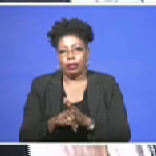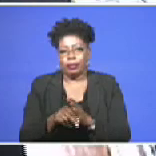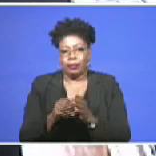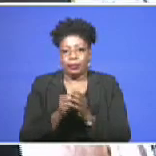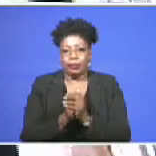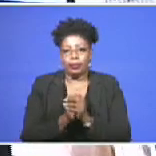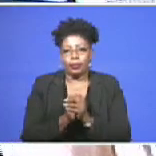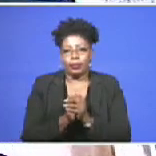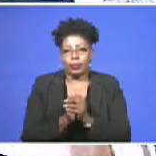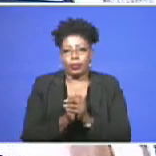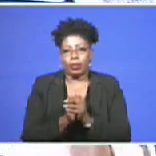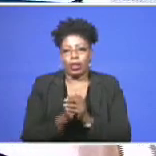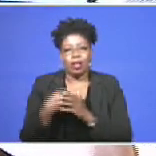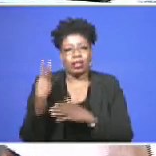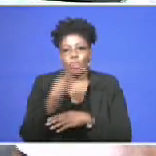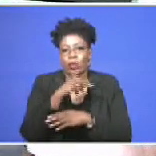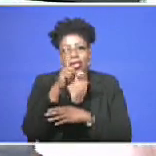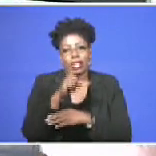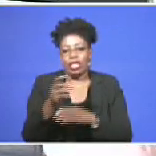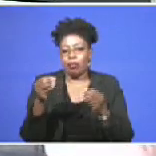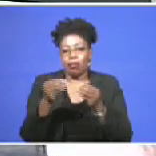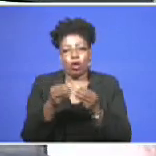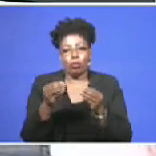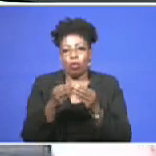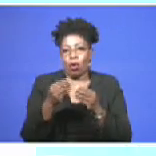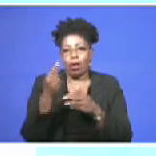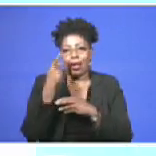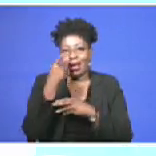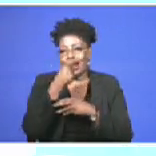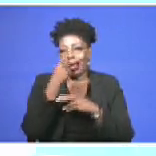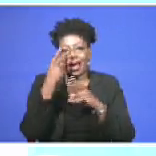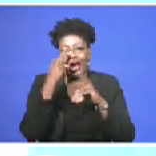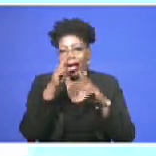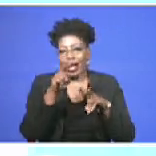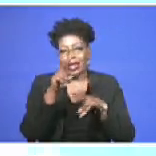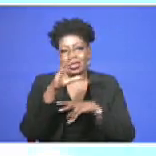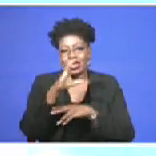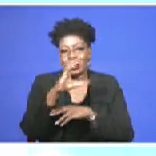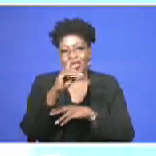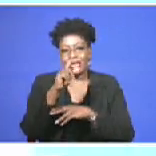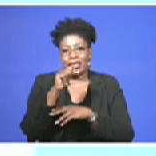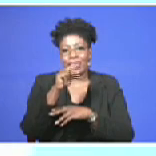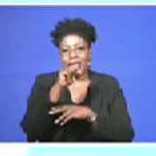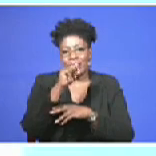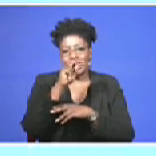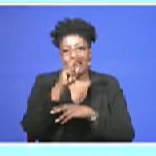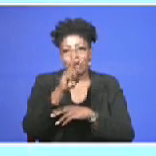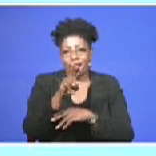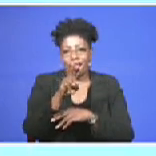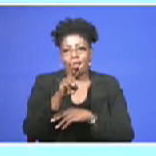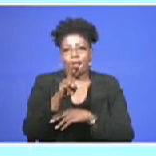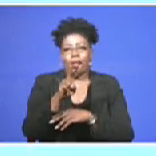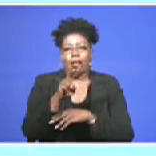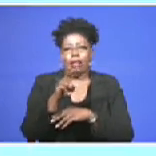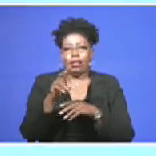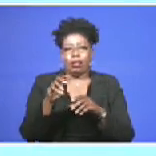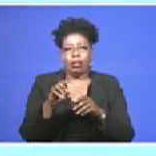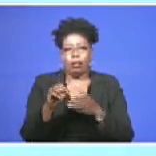stake. We just need more eyes and more vigilant eyes, more CCTVs to protect more of the stall vendors,